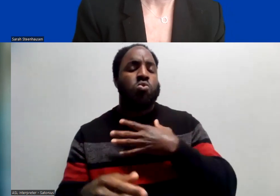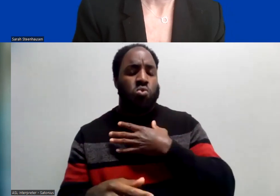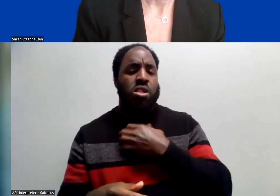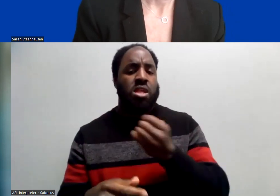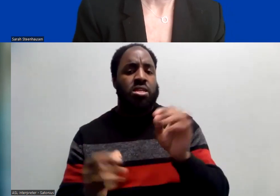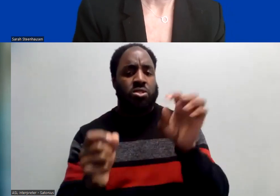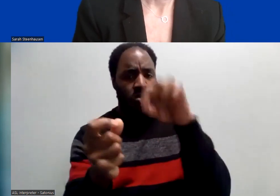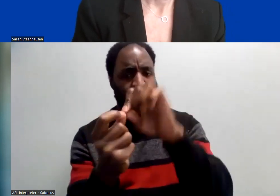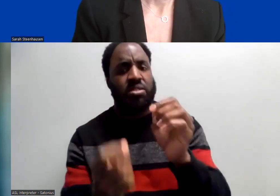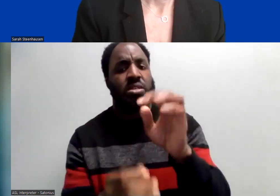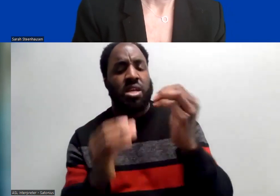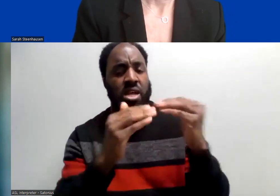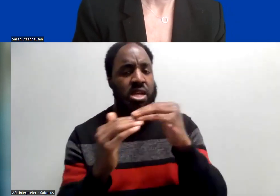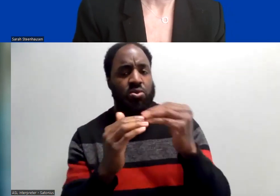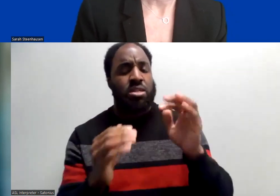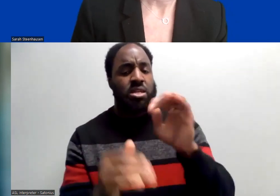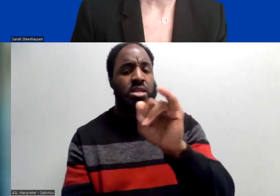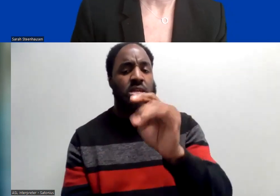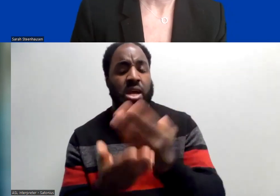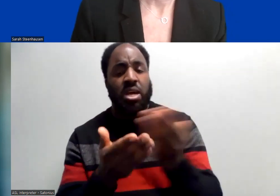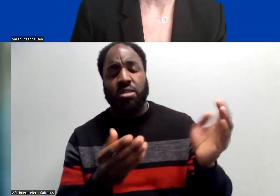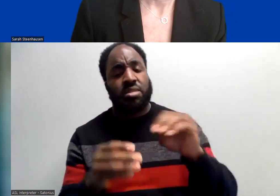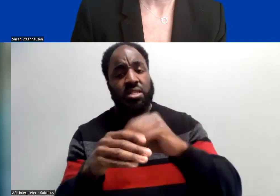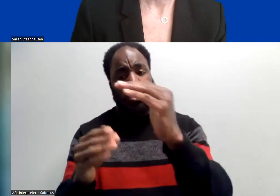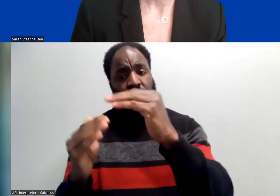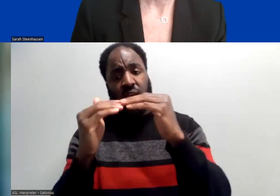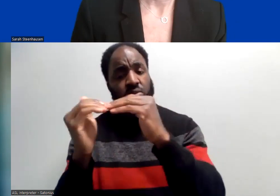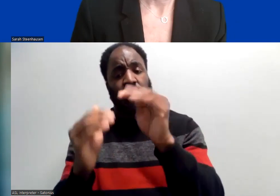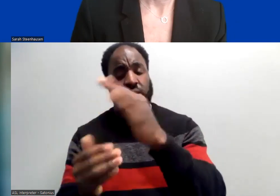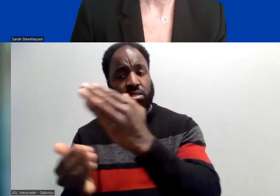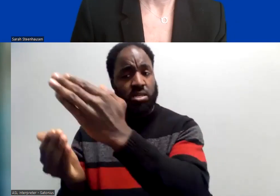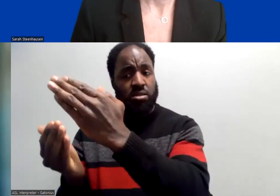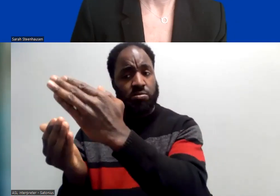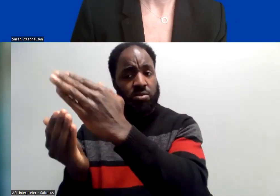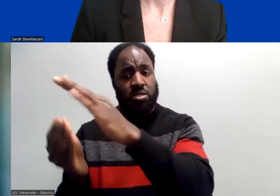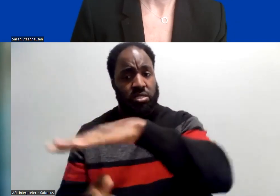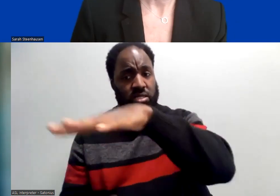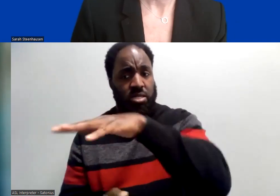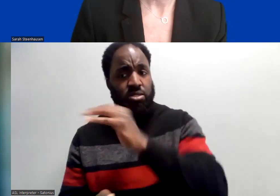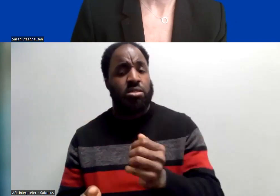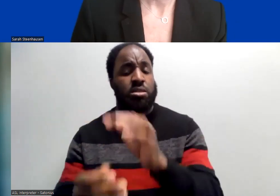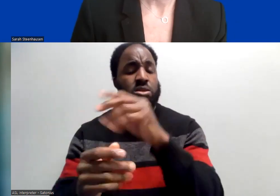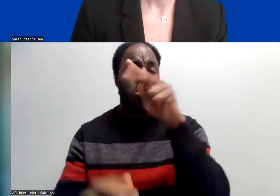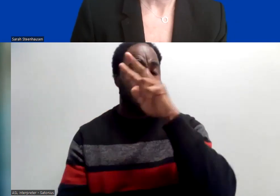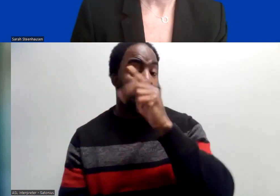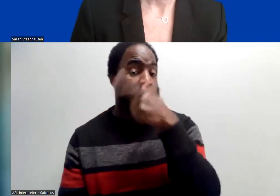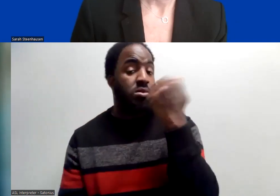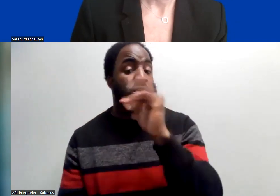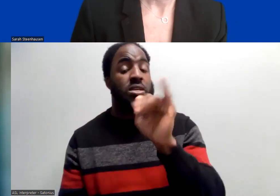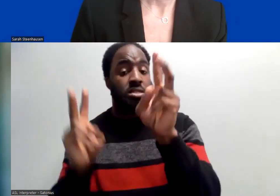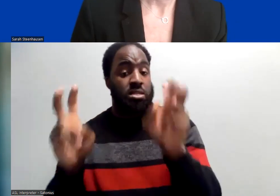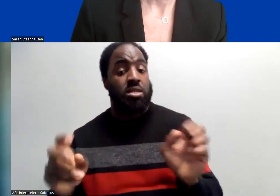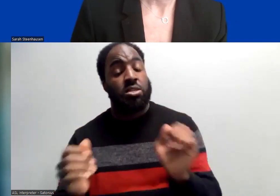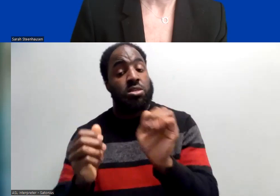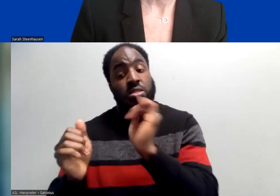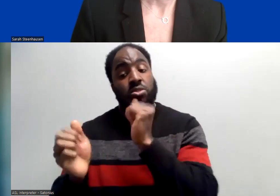specific equity items in the equity section, but also all throughout. It looks like all the analysis that's happening is with a focus